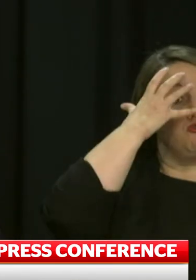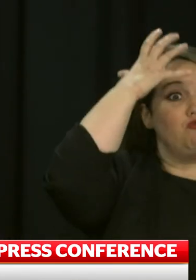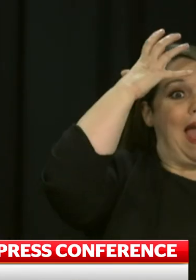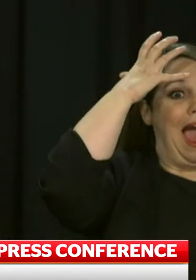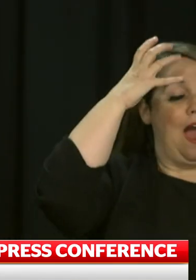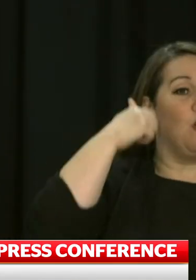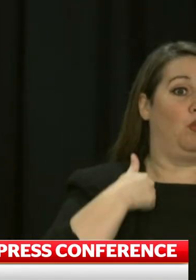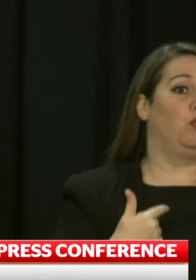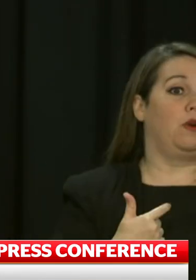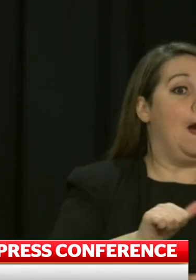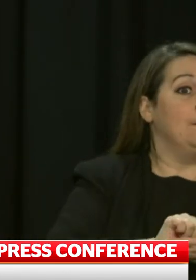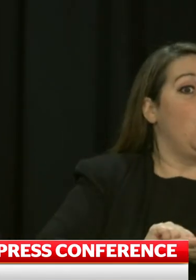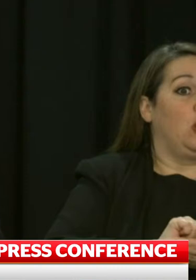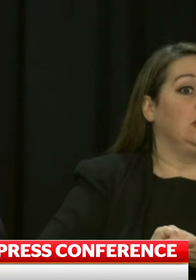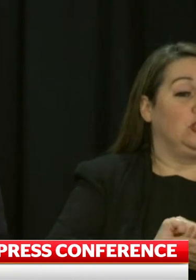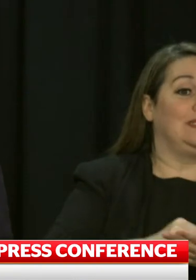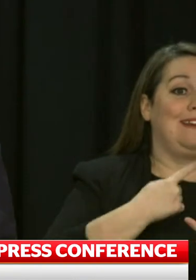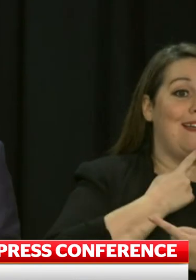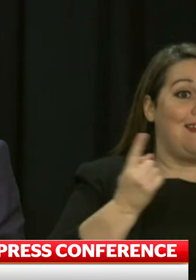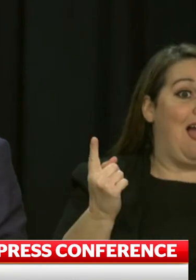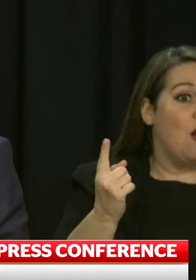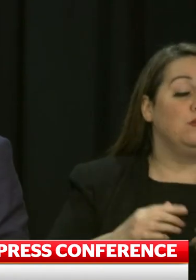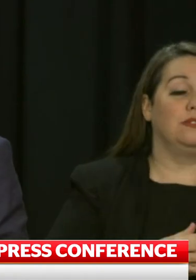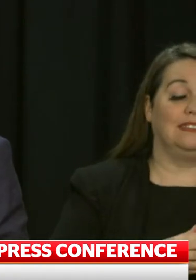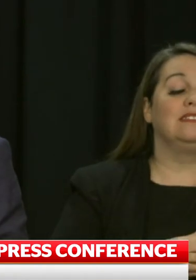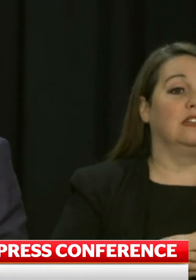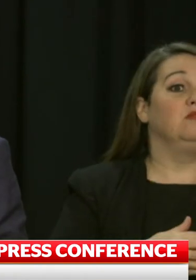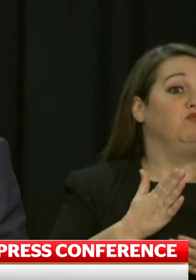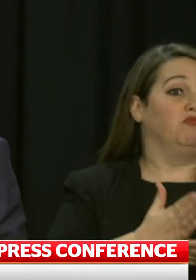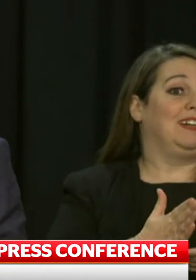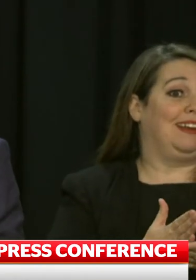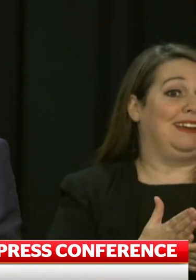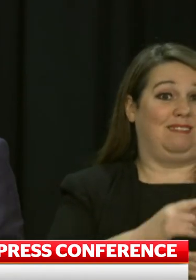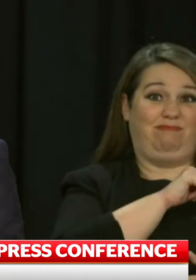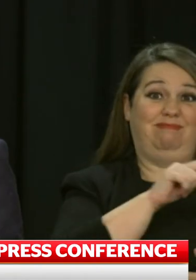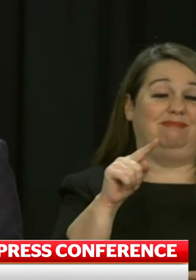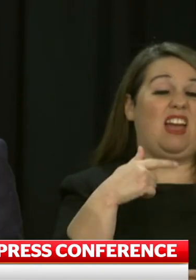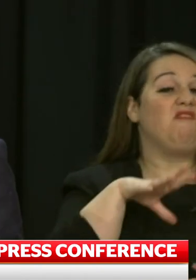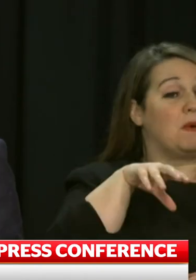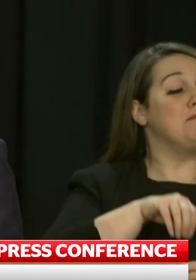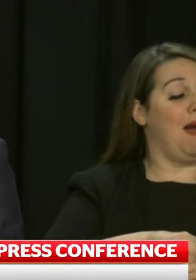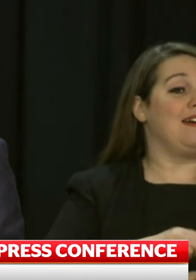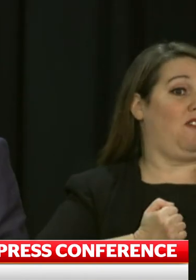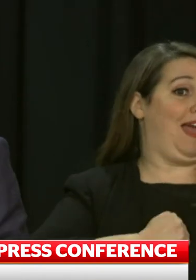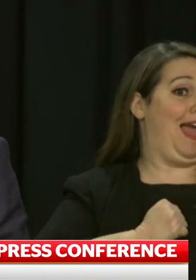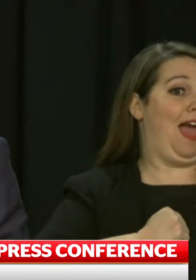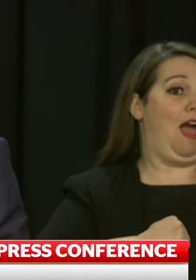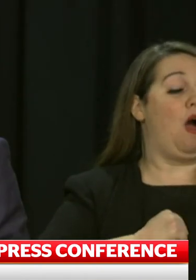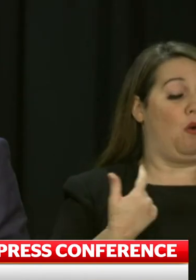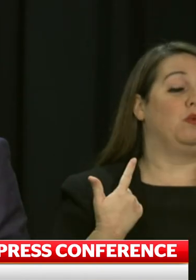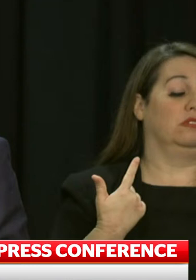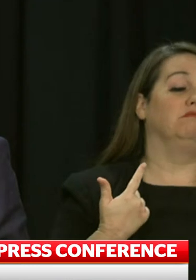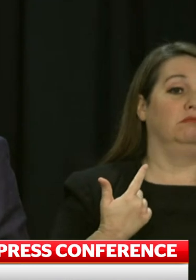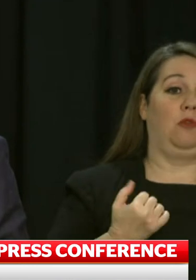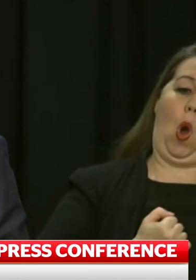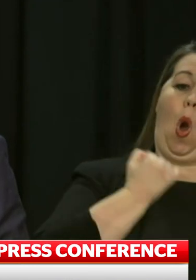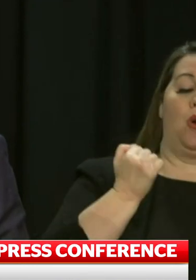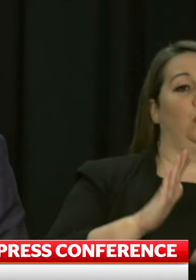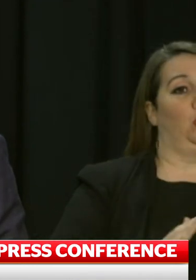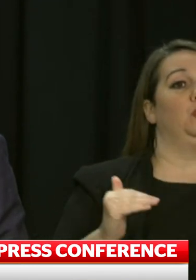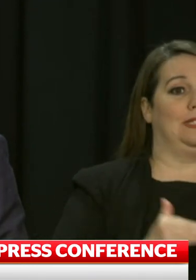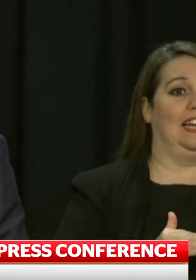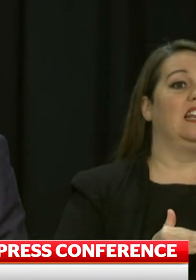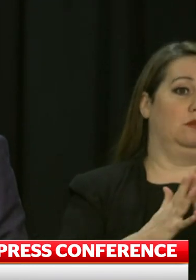in some cases directly delivered by the Crown, have been a part of our treaty settlement process. Given we are part of the